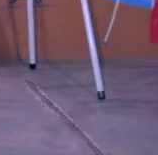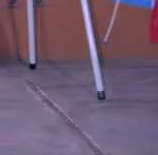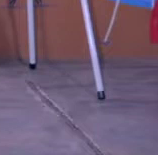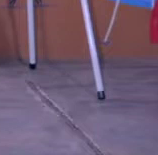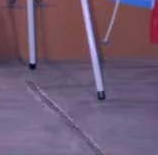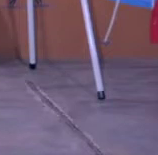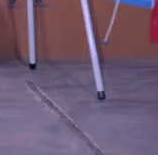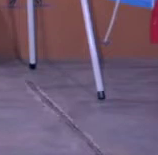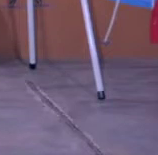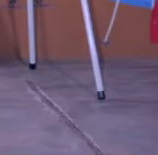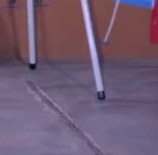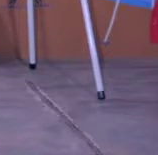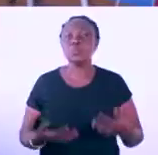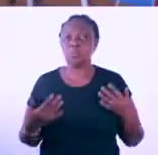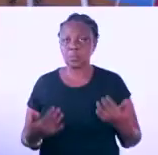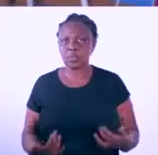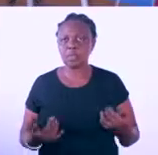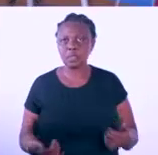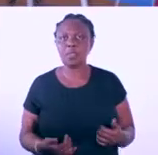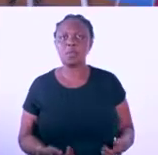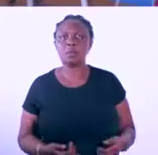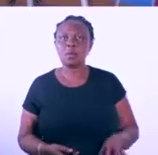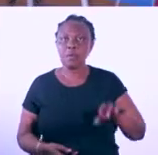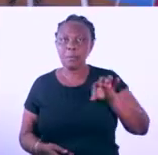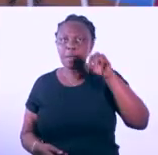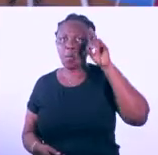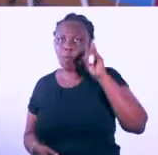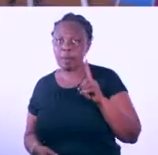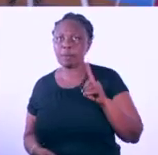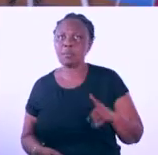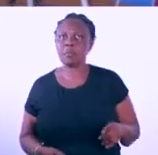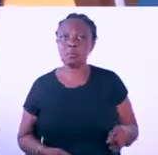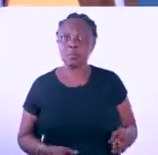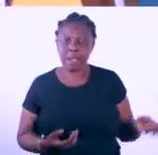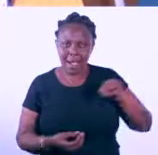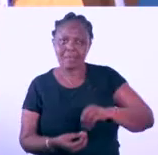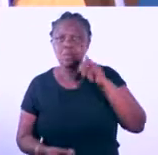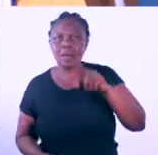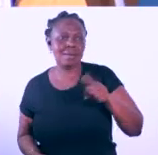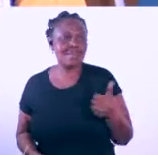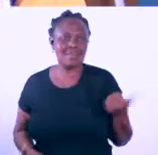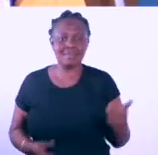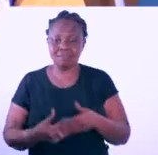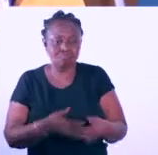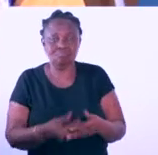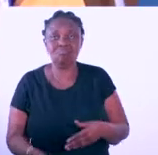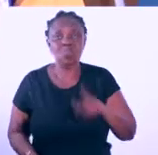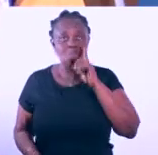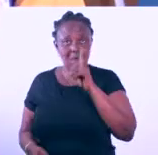Okay, and please pick one division question. Anyone? Yeah.